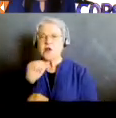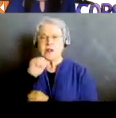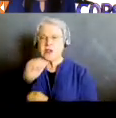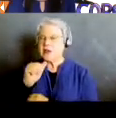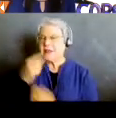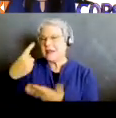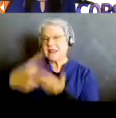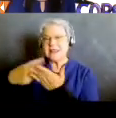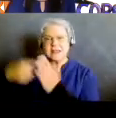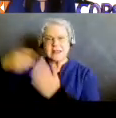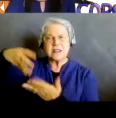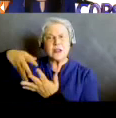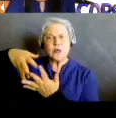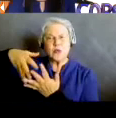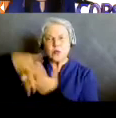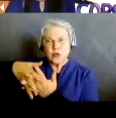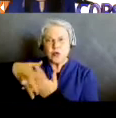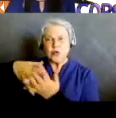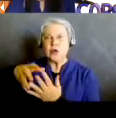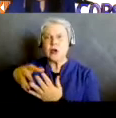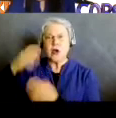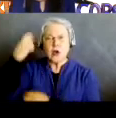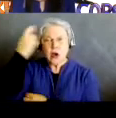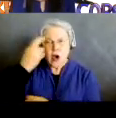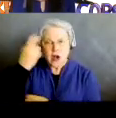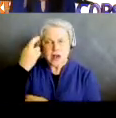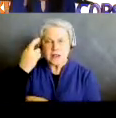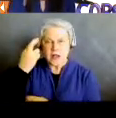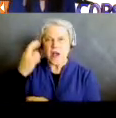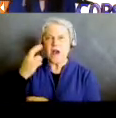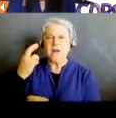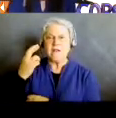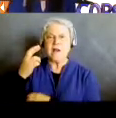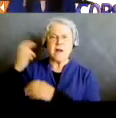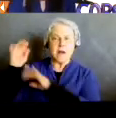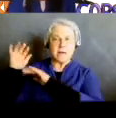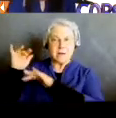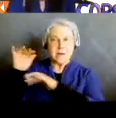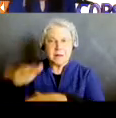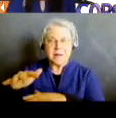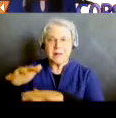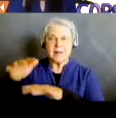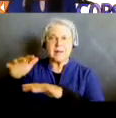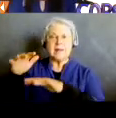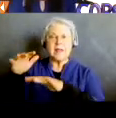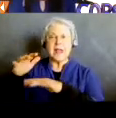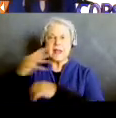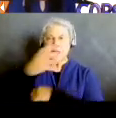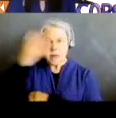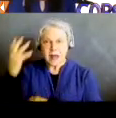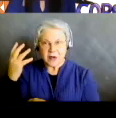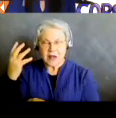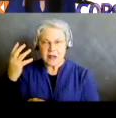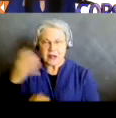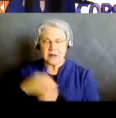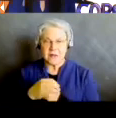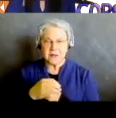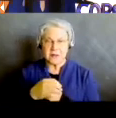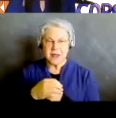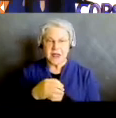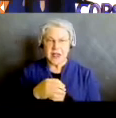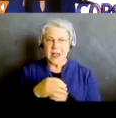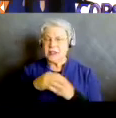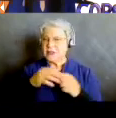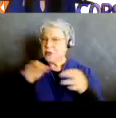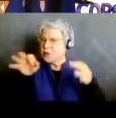migration. So the folks on this panel have shown the great lengths that people will go to in